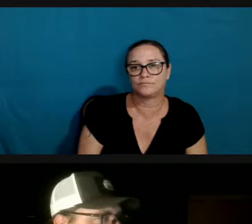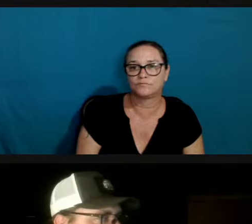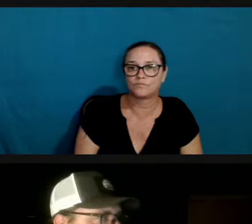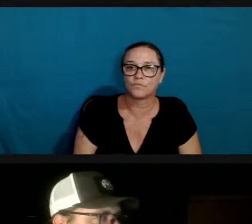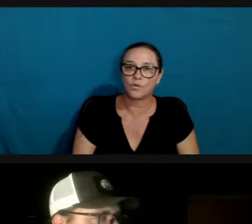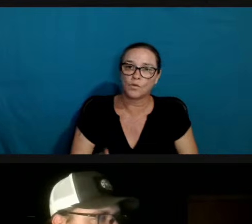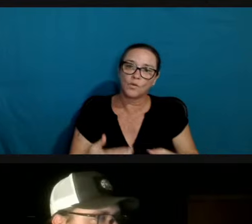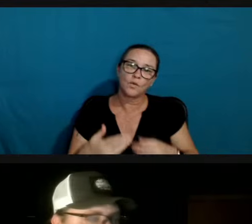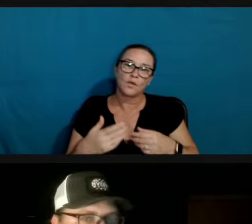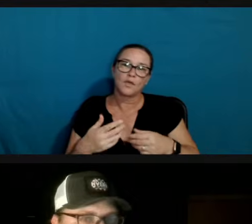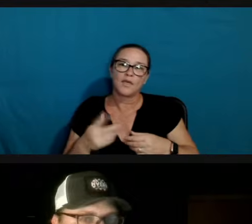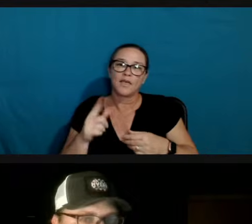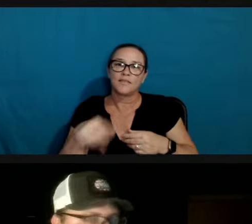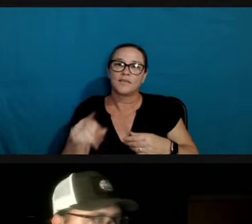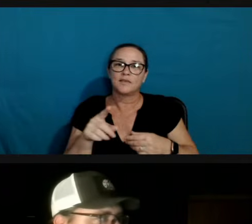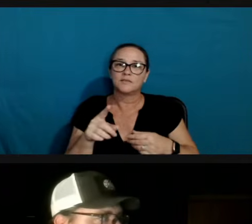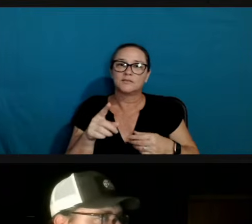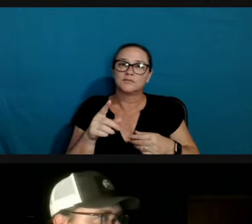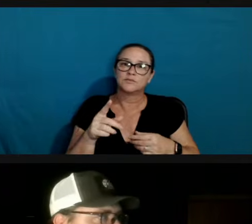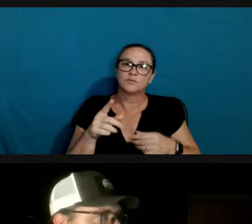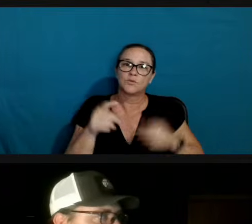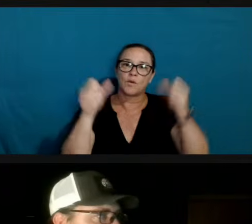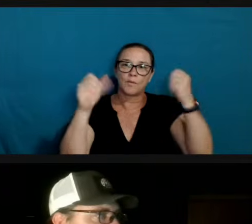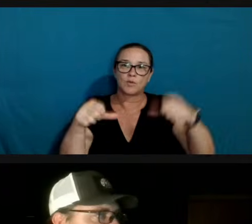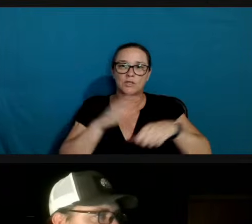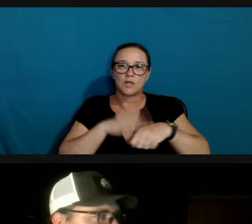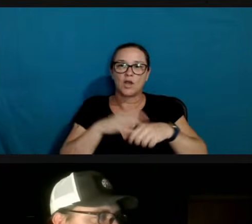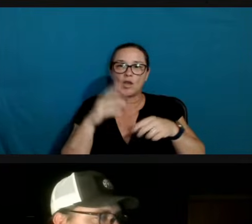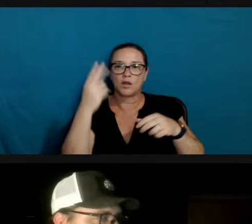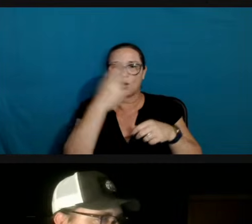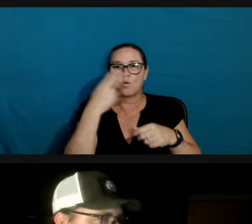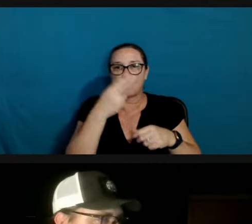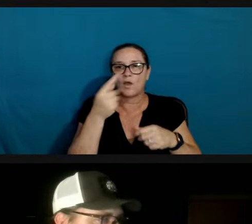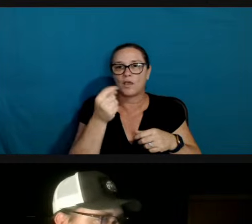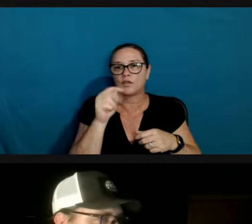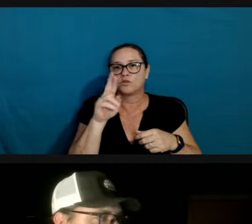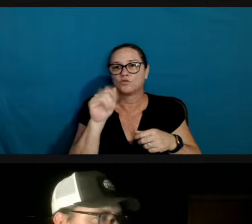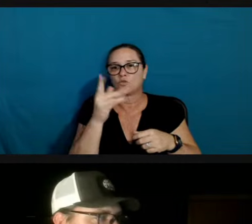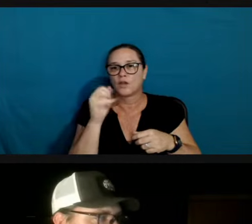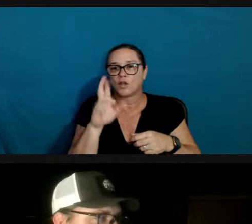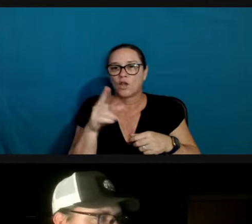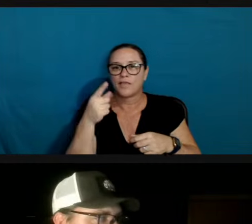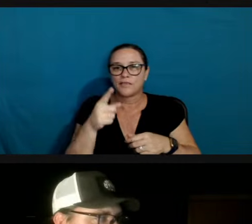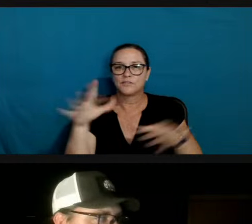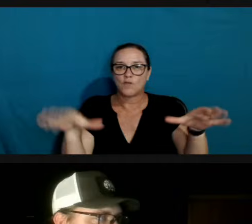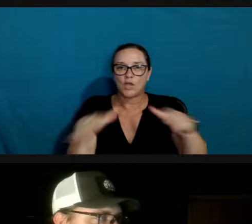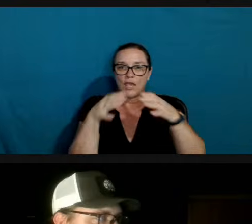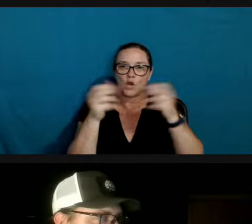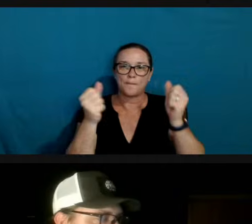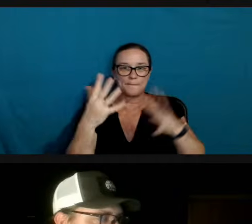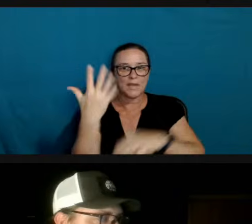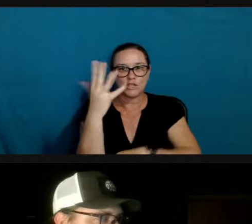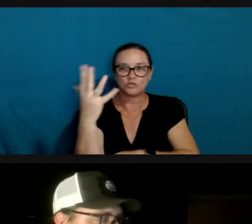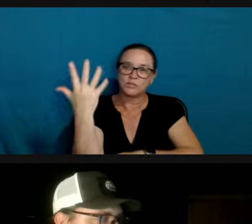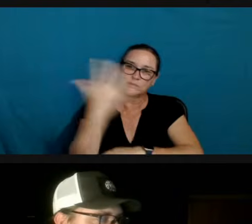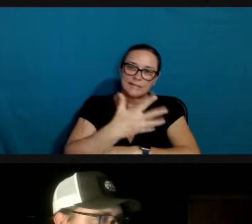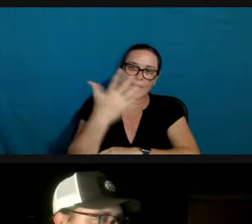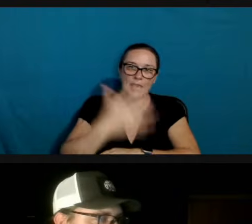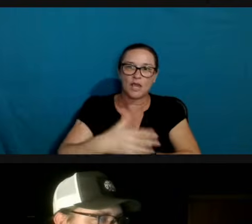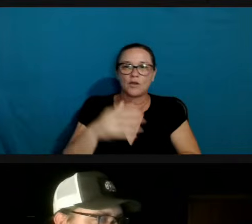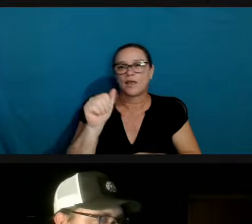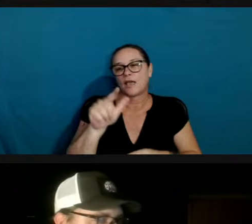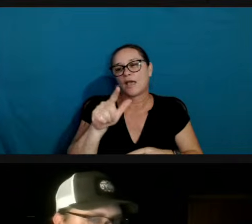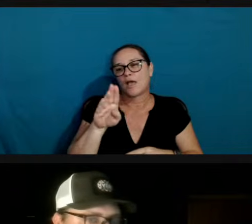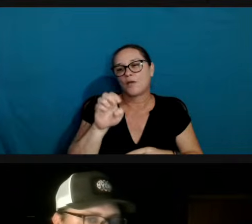these were all, posted to Hawaii Tracker, just storm damage up in Volcano, lots of trees down, ohias,